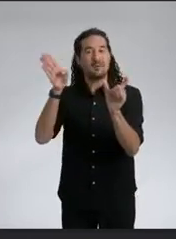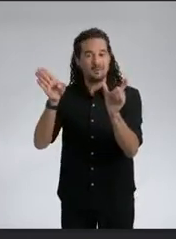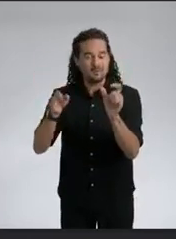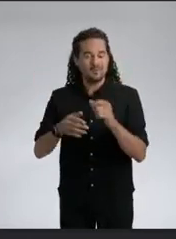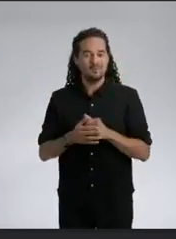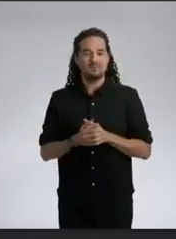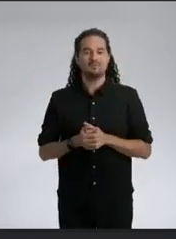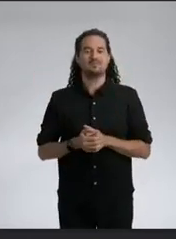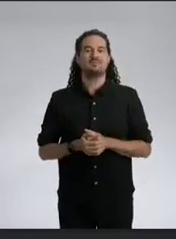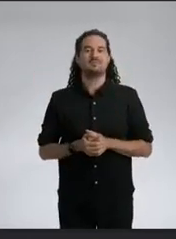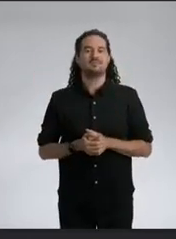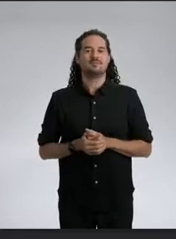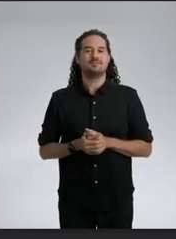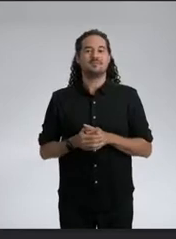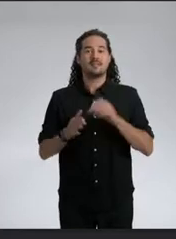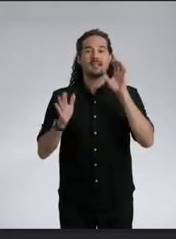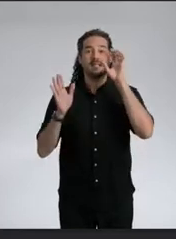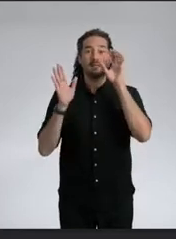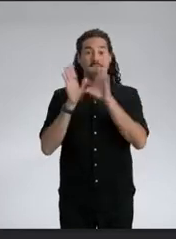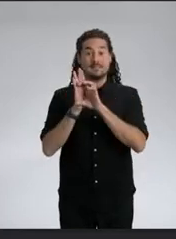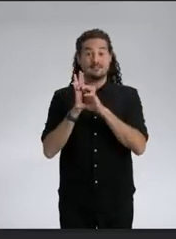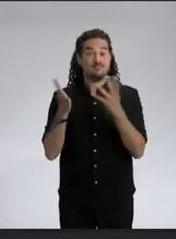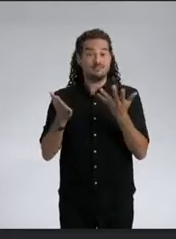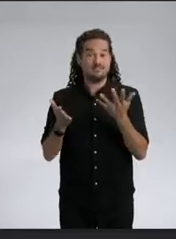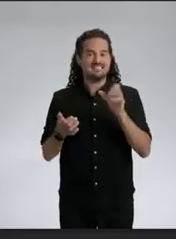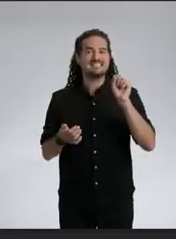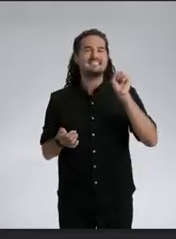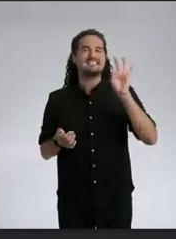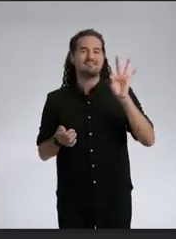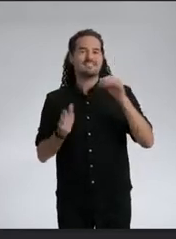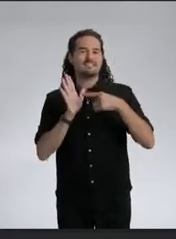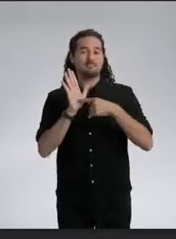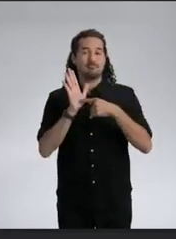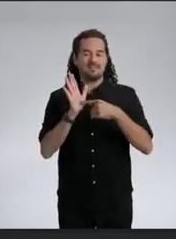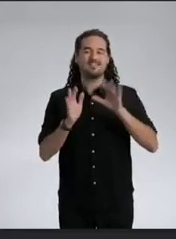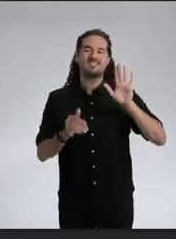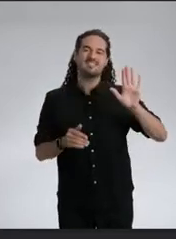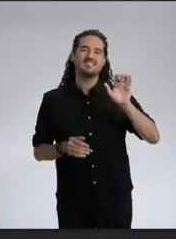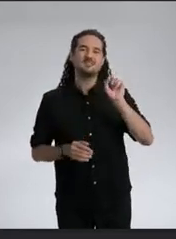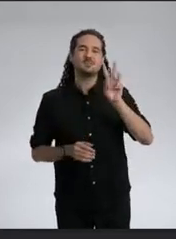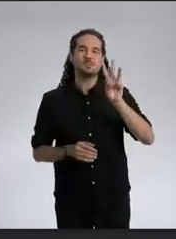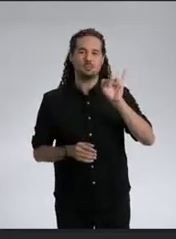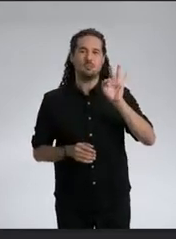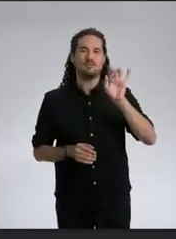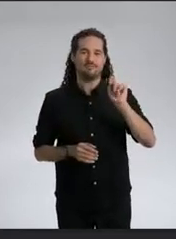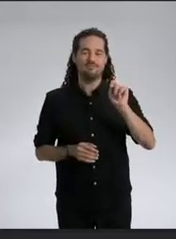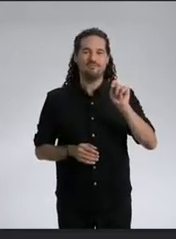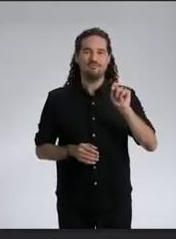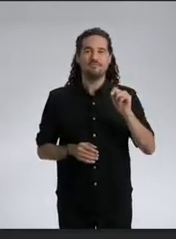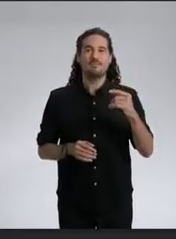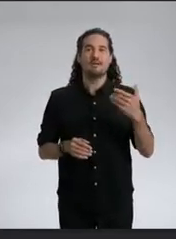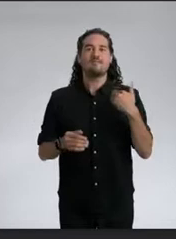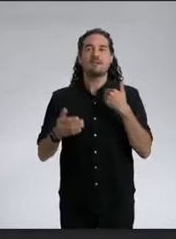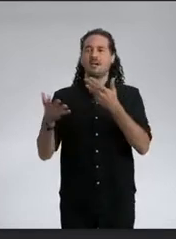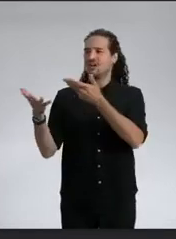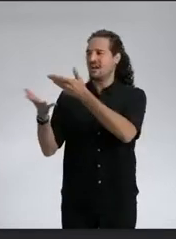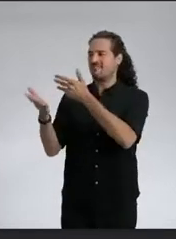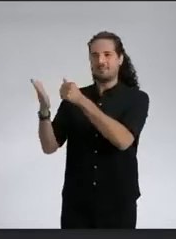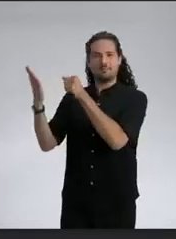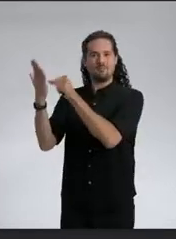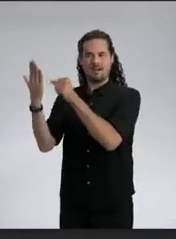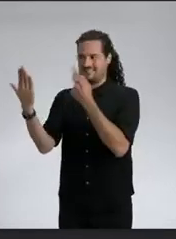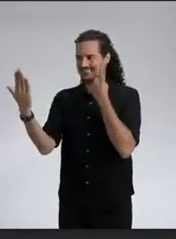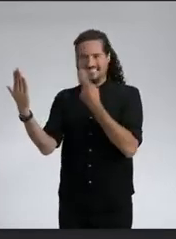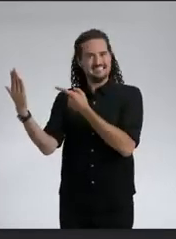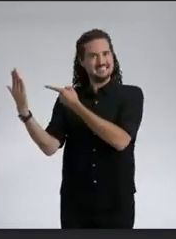and the image will be the SF symbol for Swift. I've now got an interactive button in my app. When I